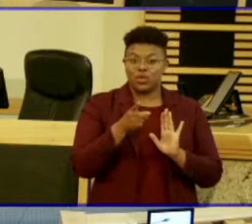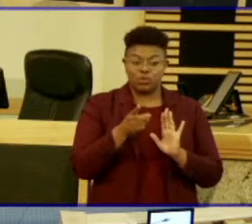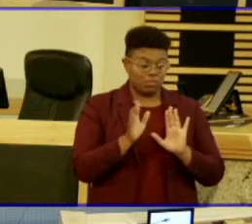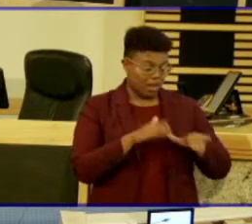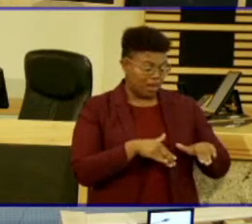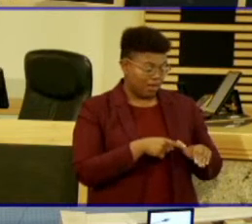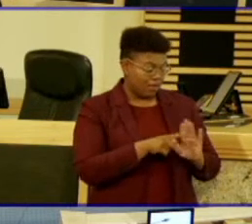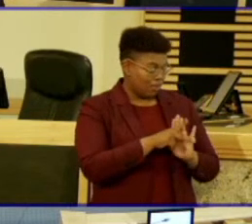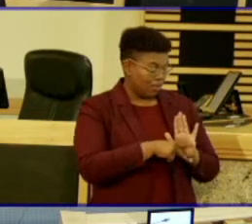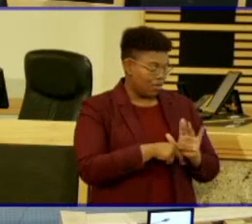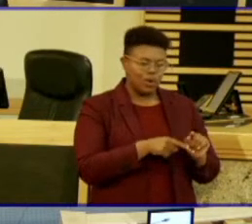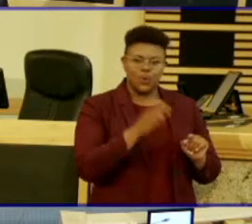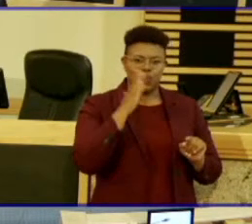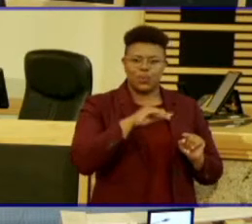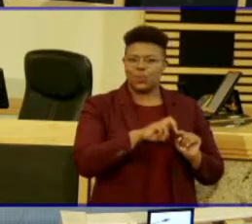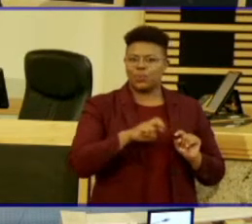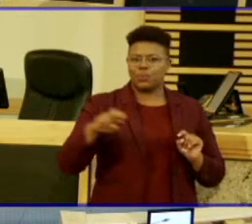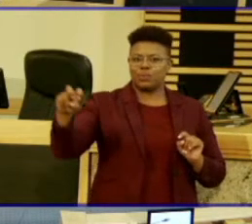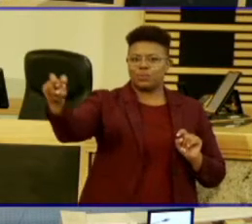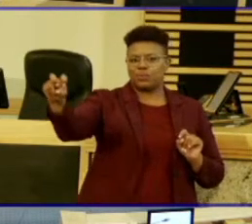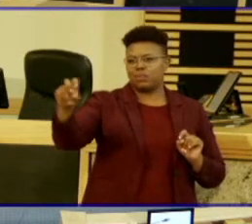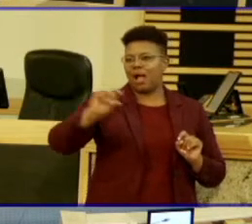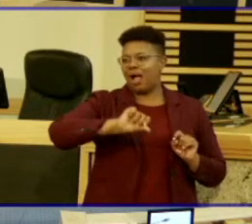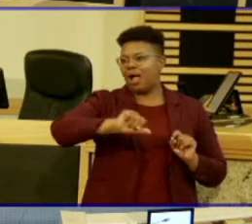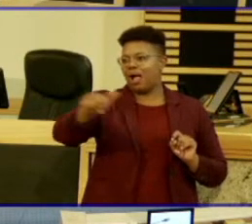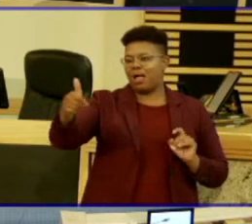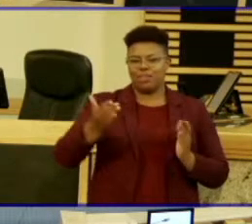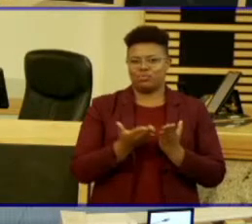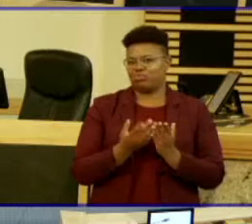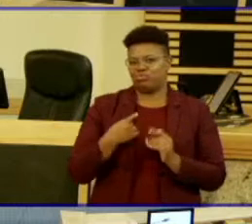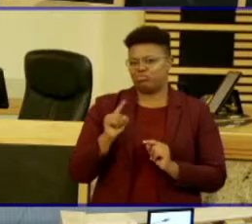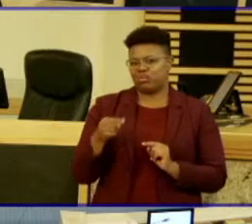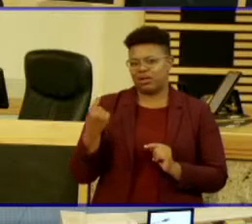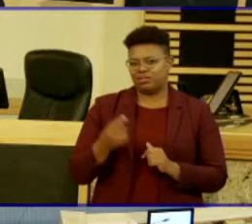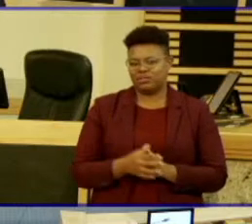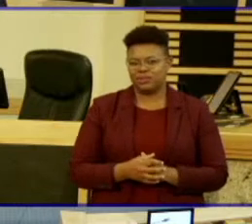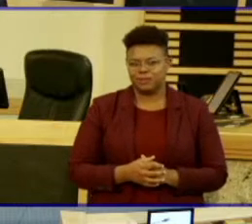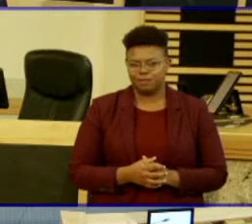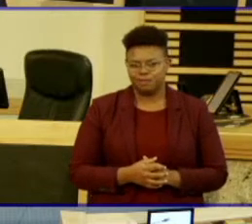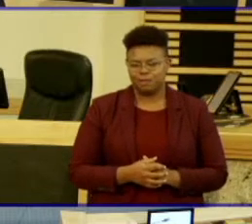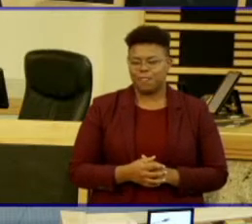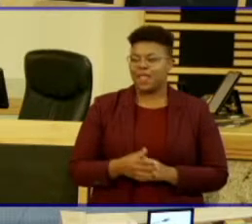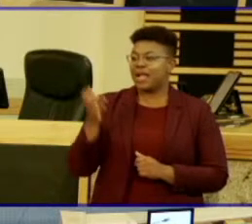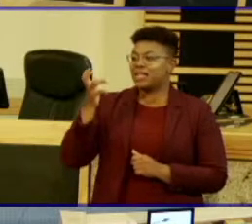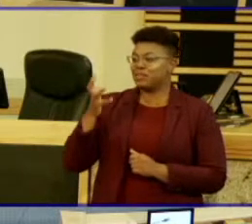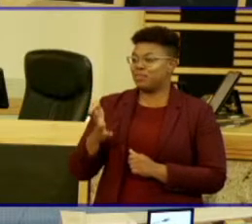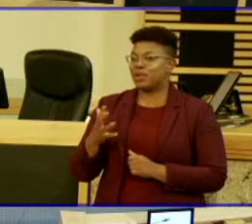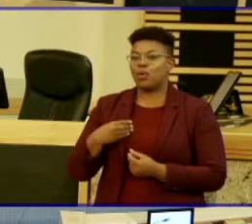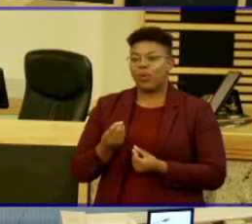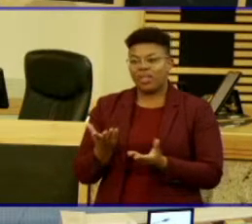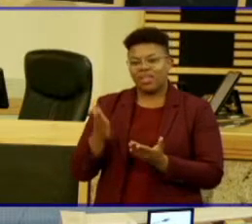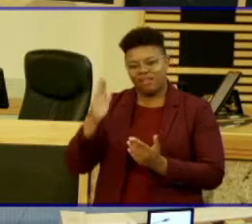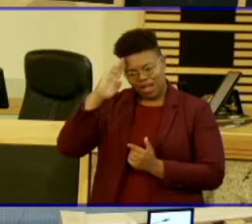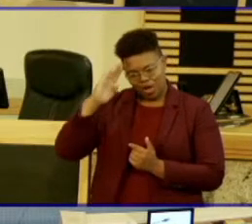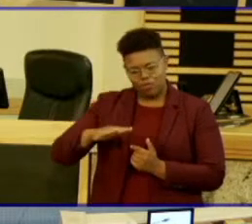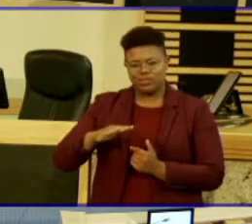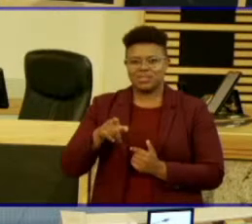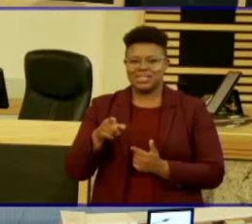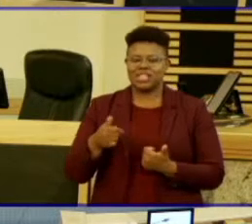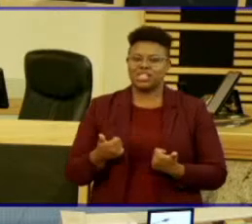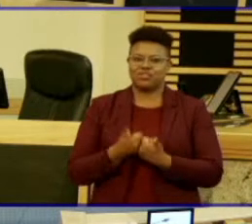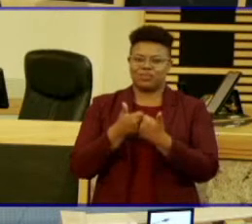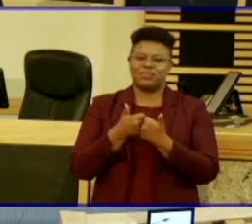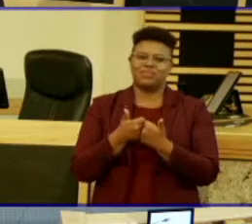apha awunothuthwa ngesikola transport usiwe kwesinye isikolo. Madam Speaker, given student accommodation challenges faced